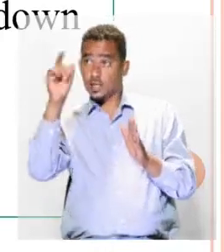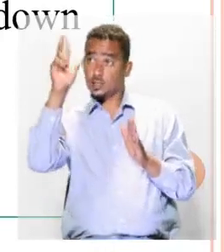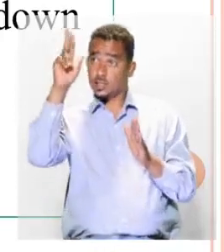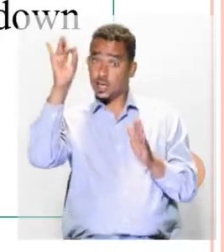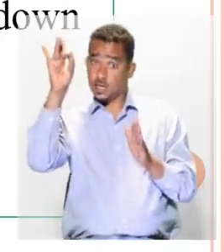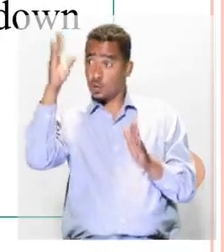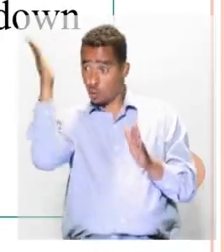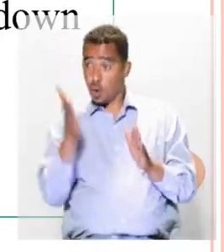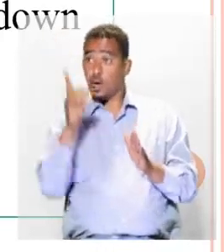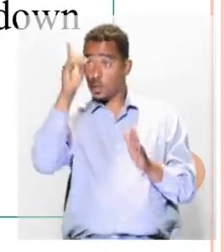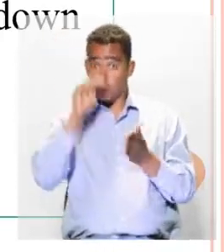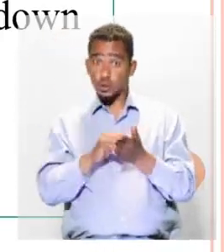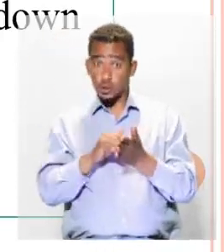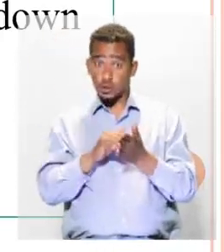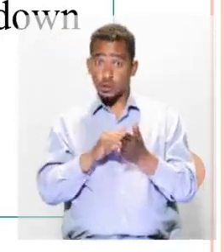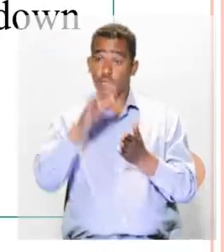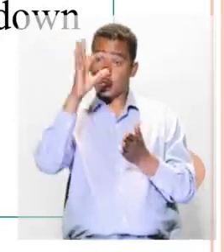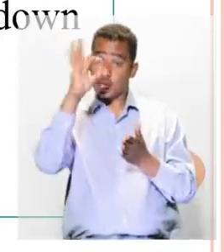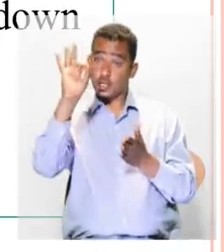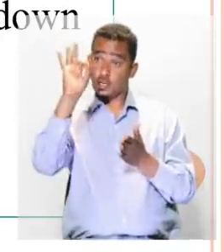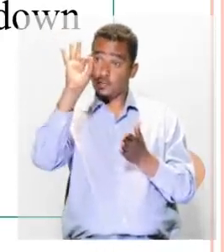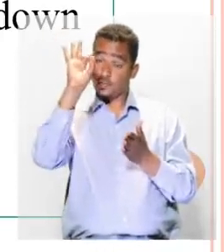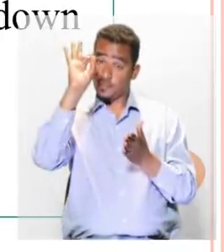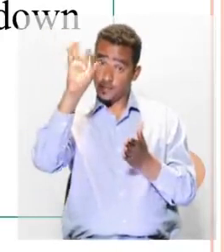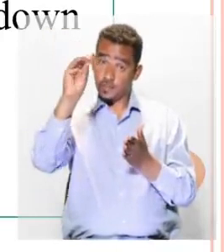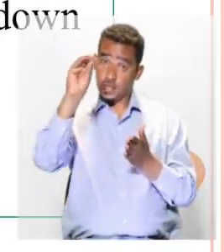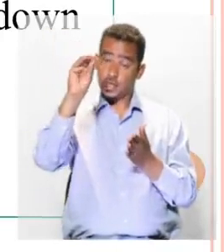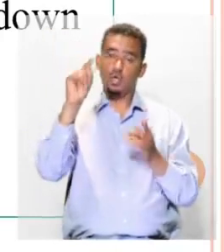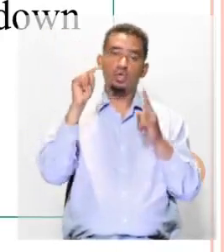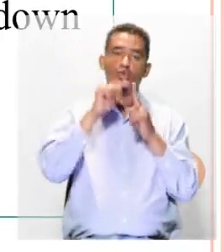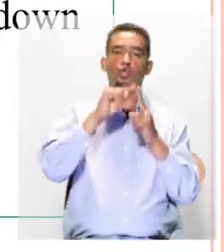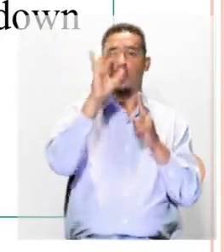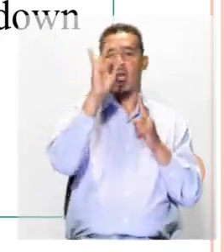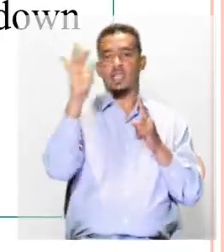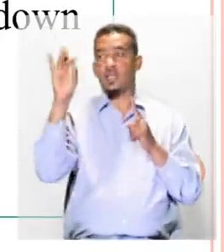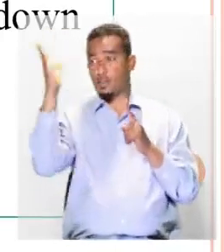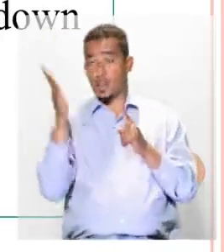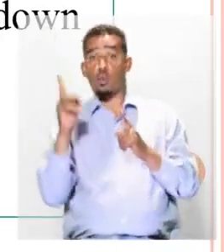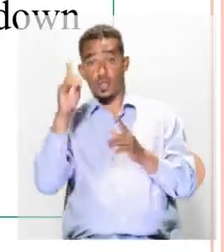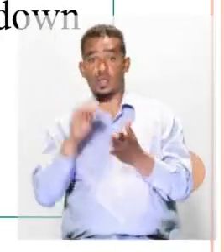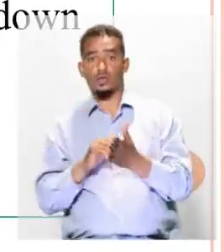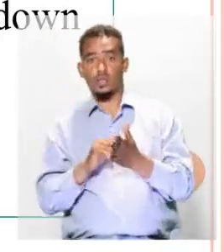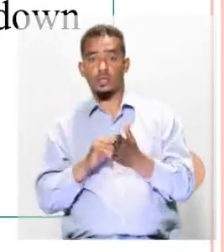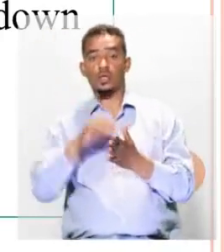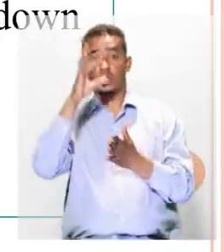138 per 1,000 in 1950 to 88 per 1,000 in